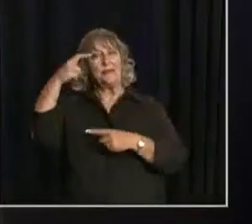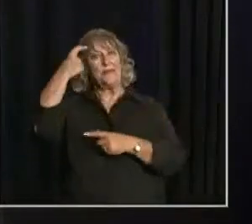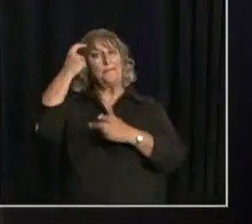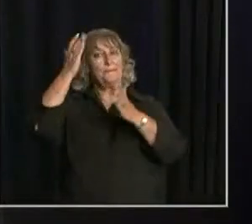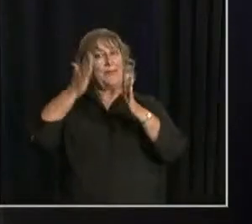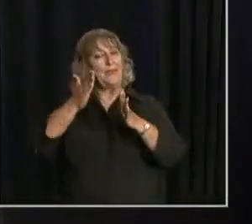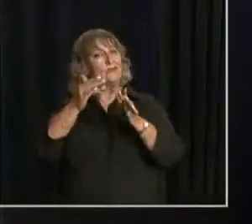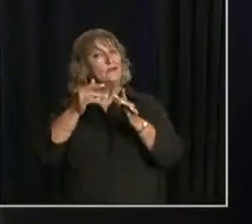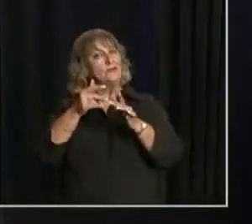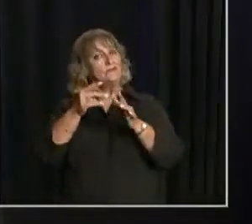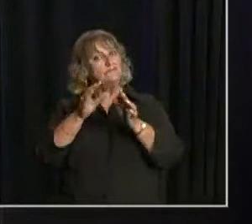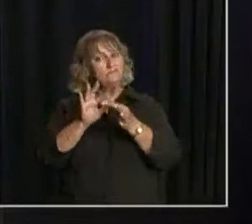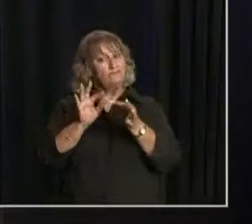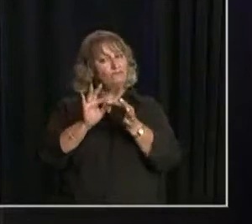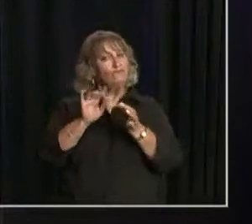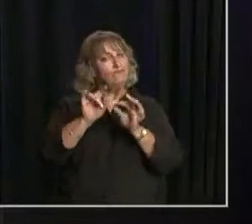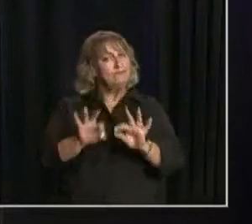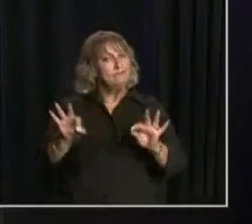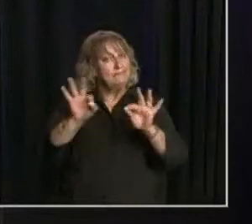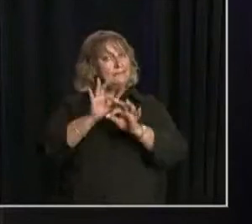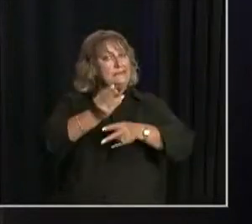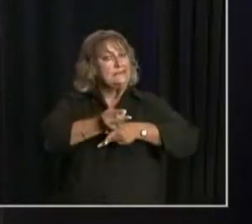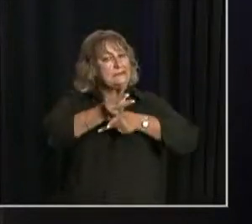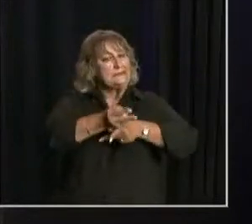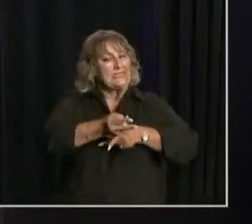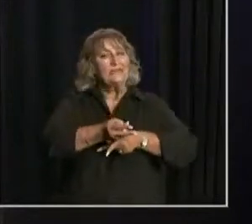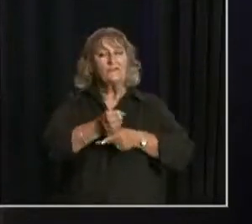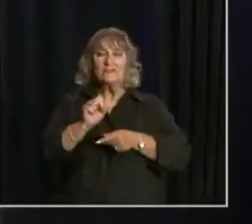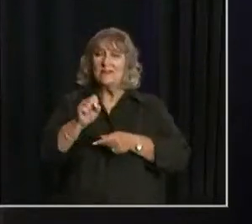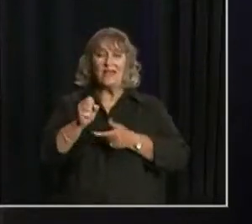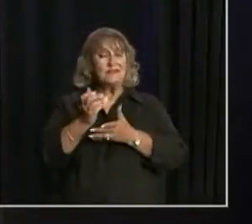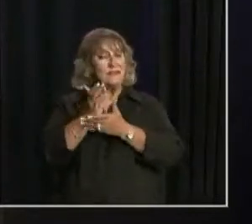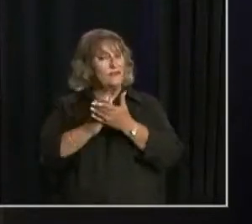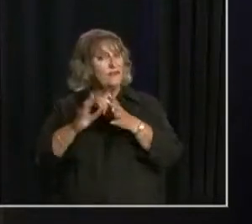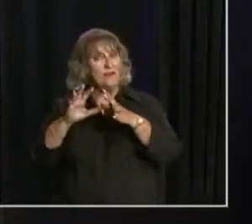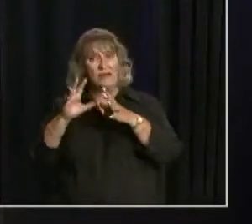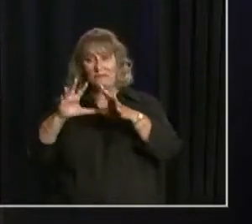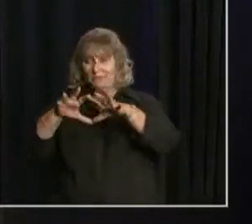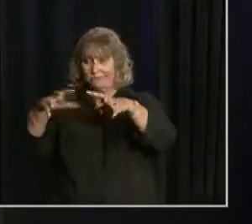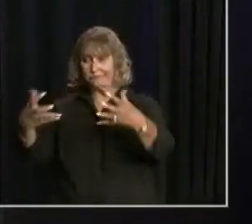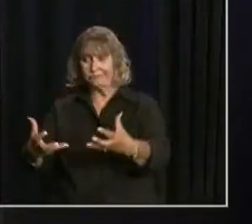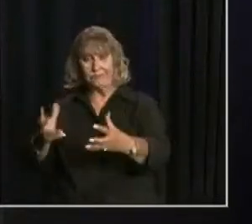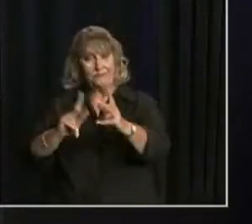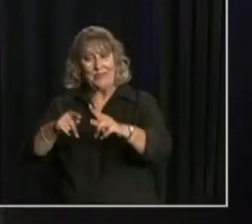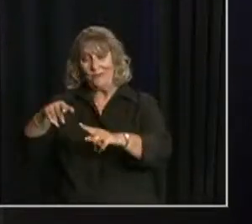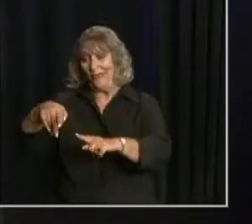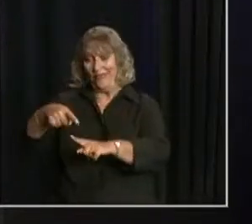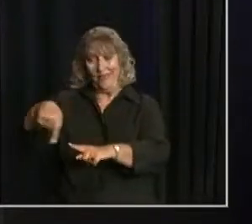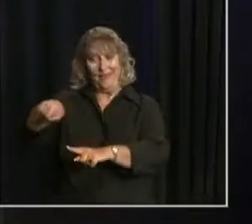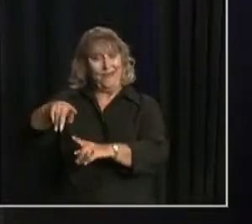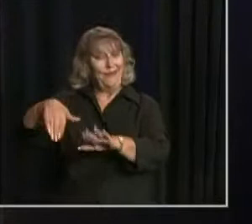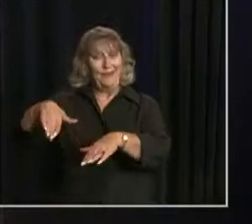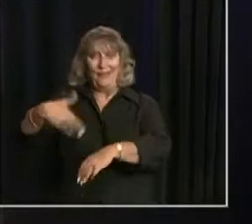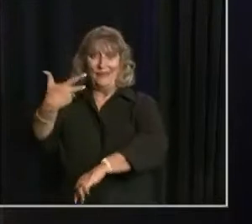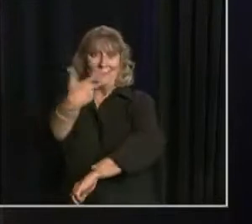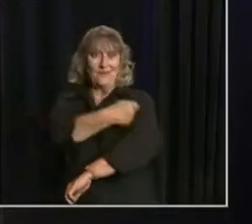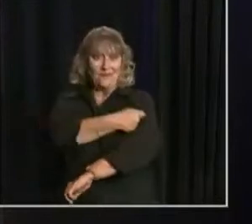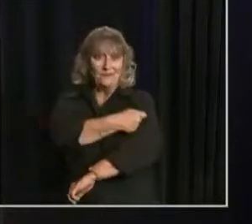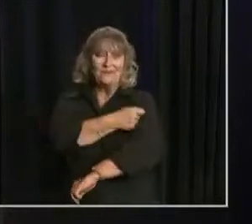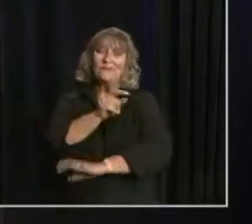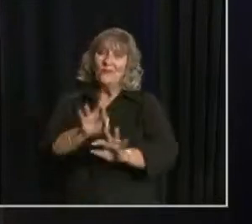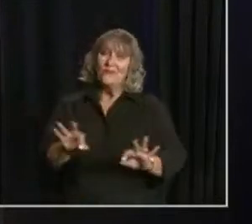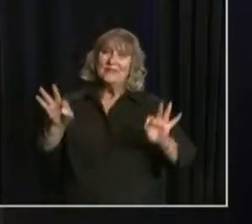the holidays. So we are mindful that there's still a subset of the population not yet vaccinated. So we do remind folks to be extra